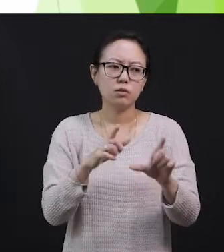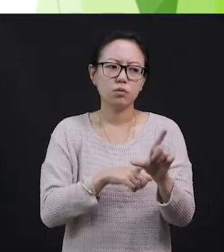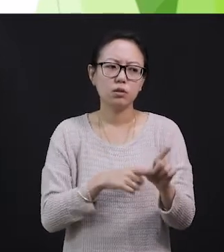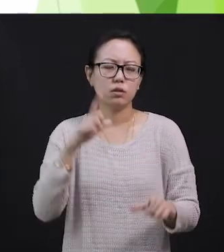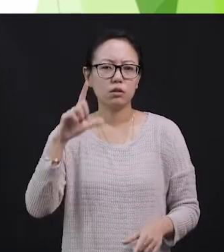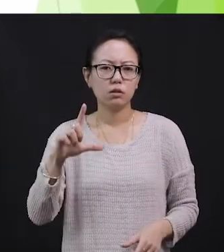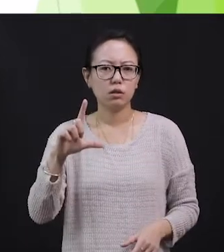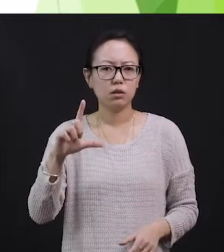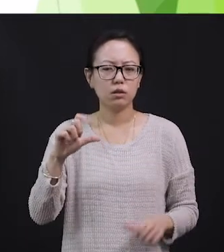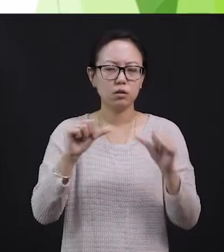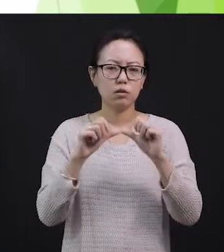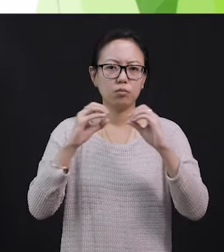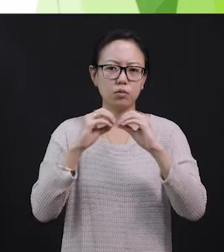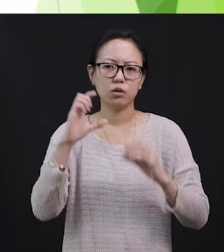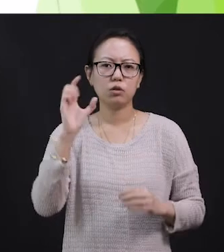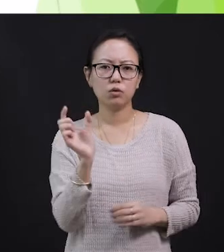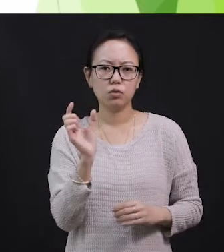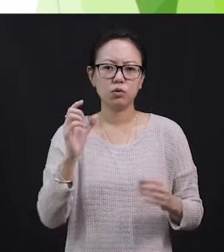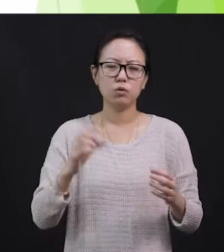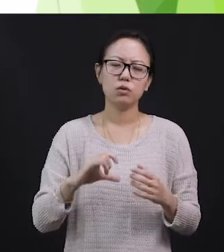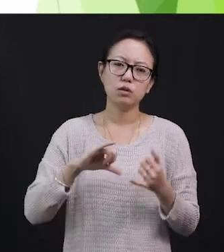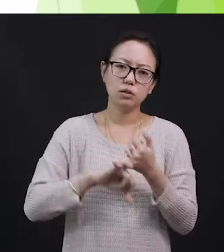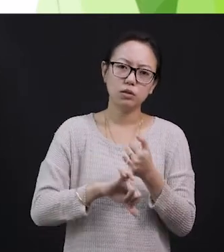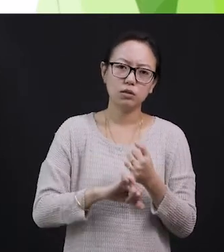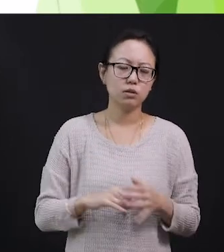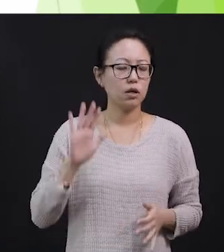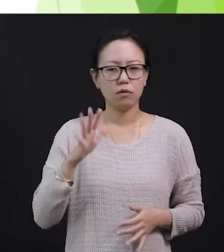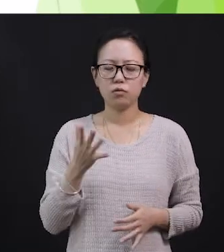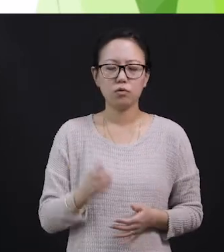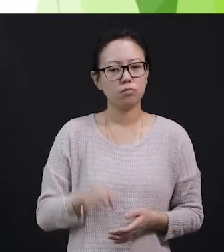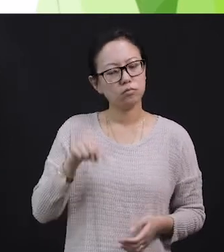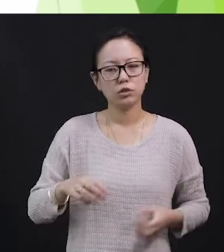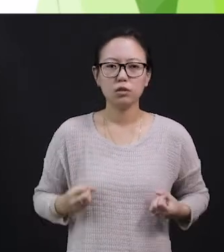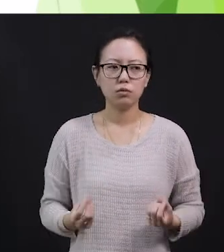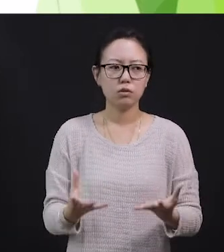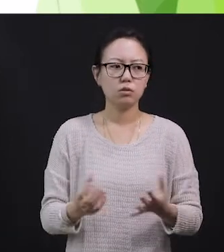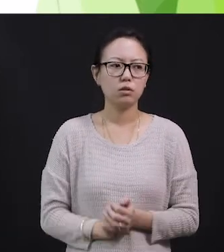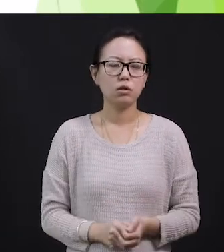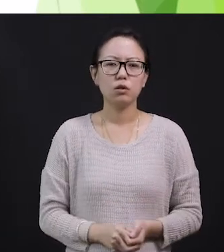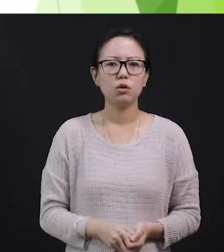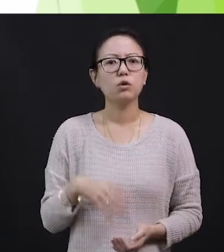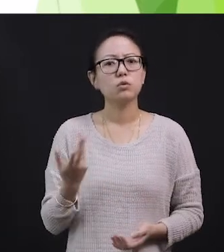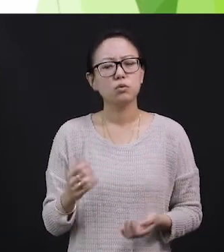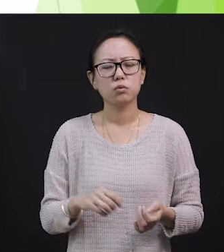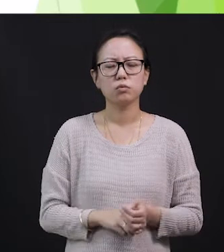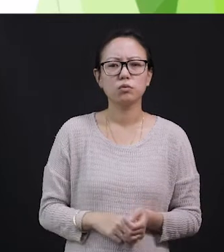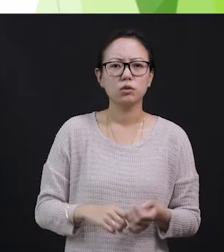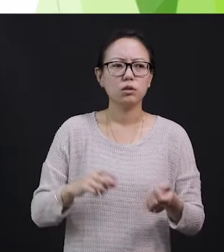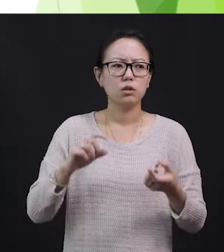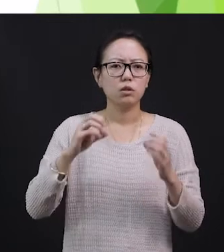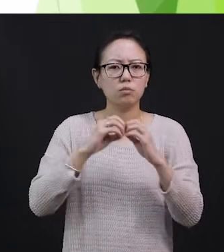even a syllabus started. So why did the Britishers felt the need to have a new education